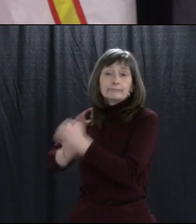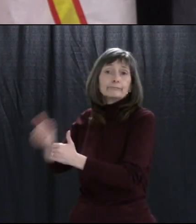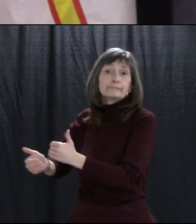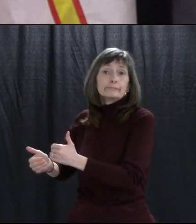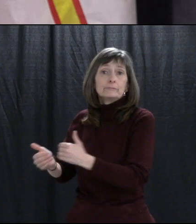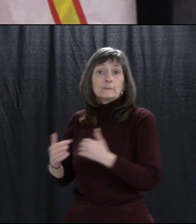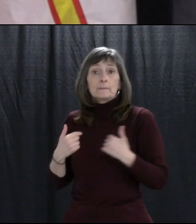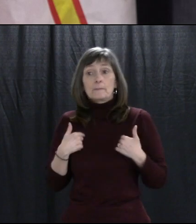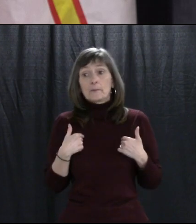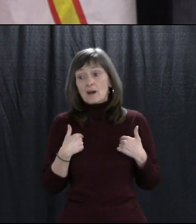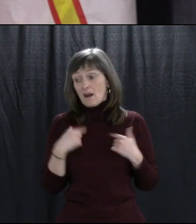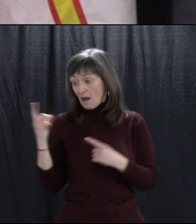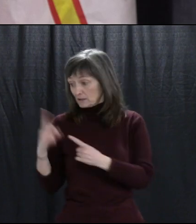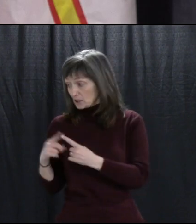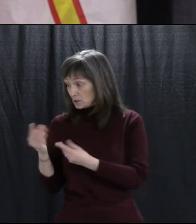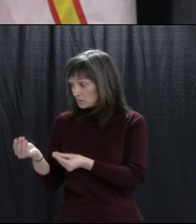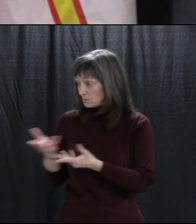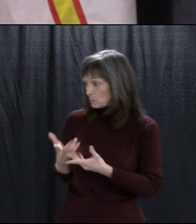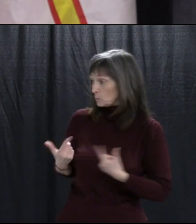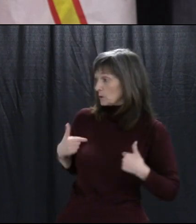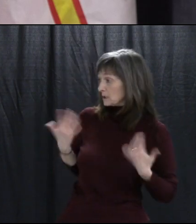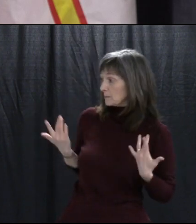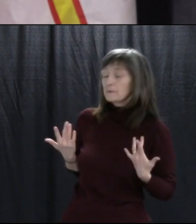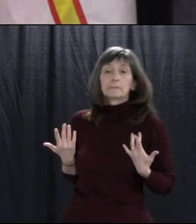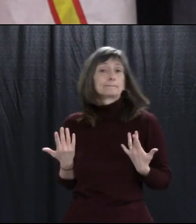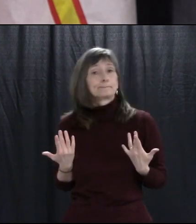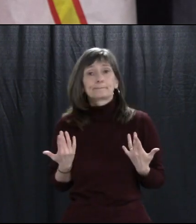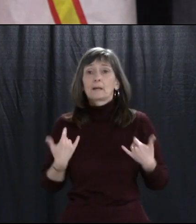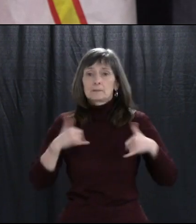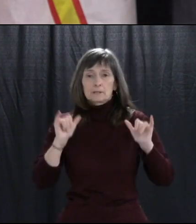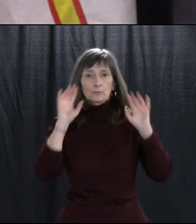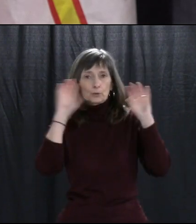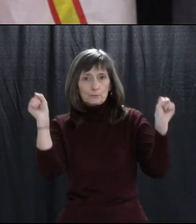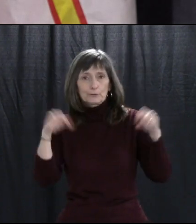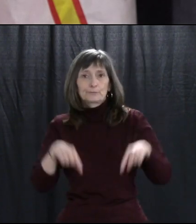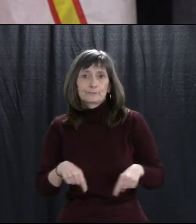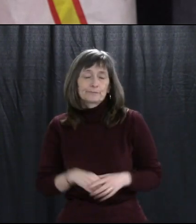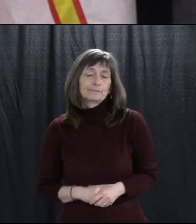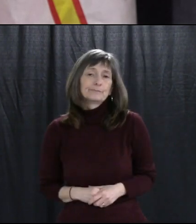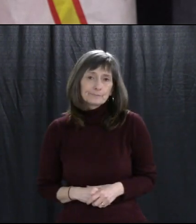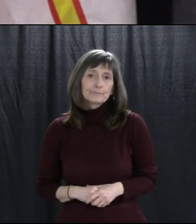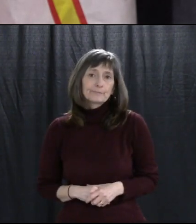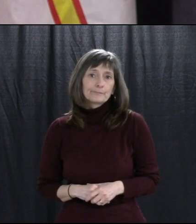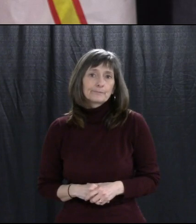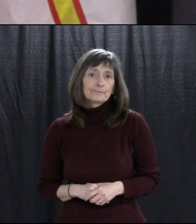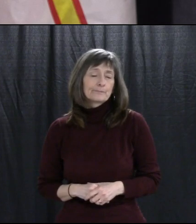lead this province through this process as long as I am Premier of this province. Thank you.